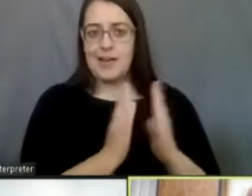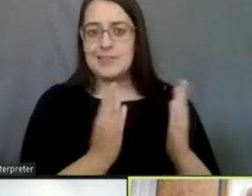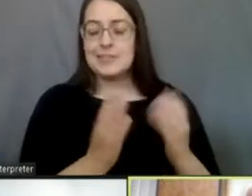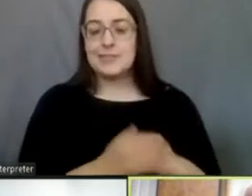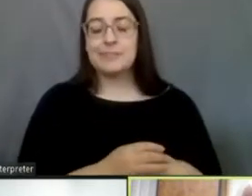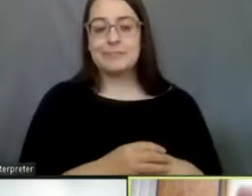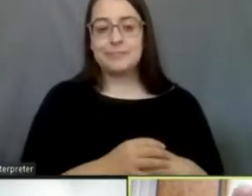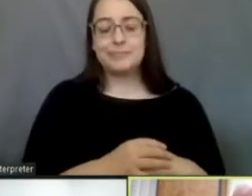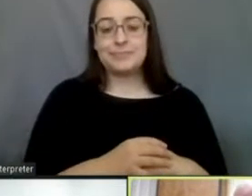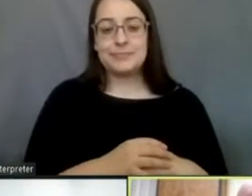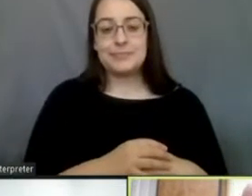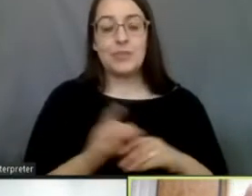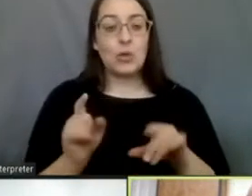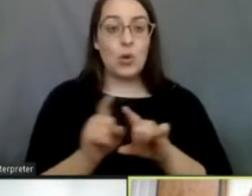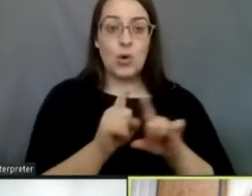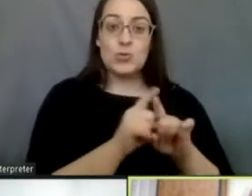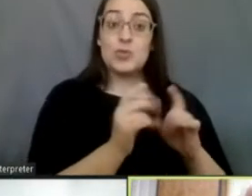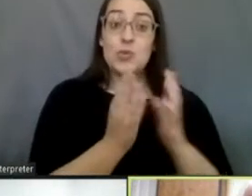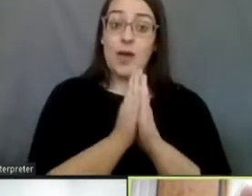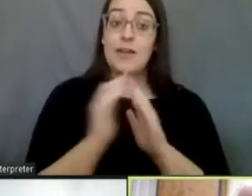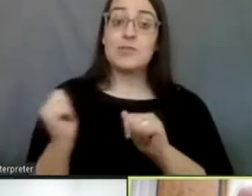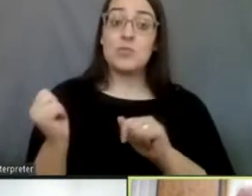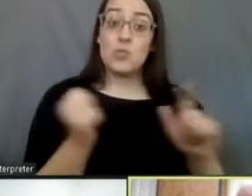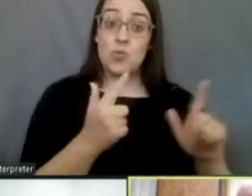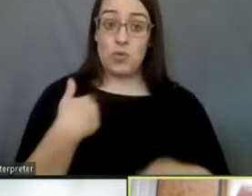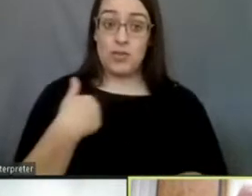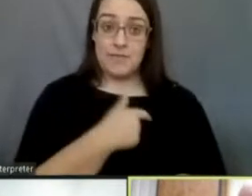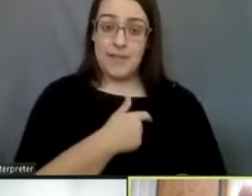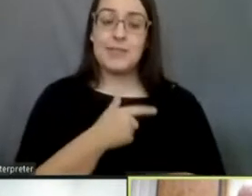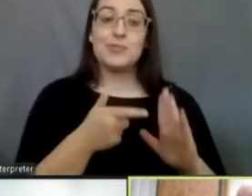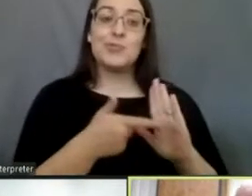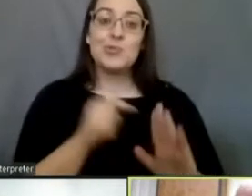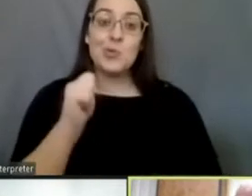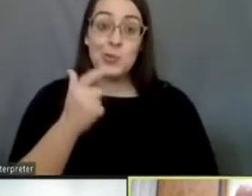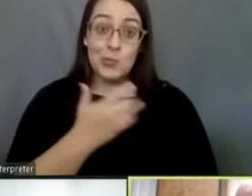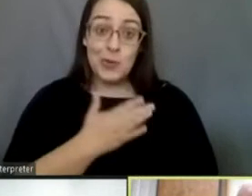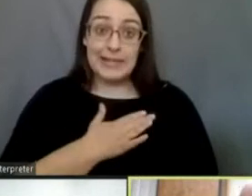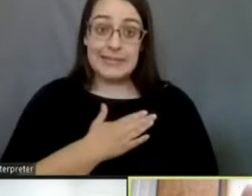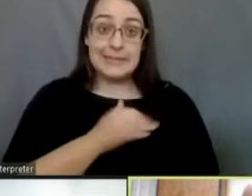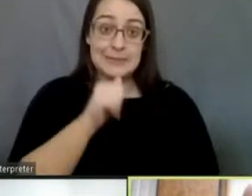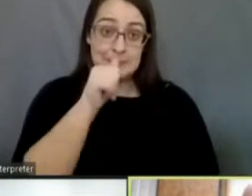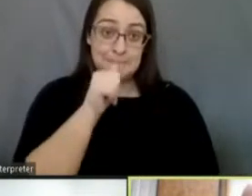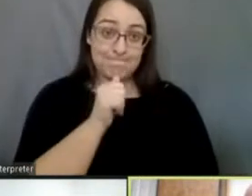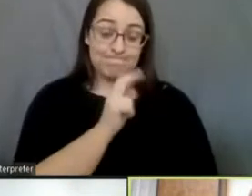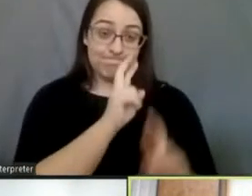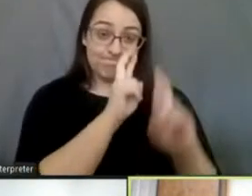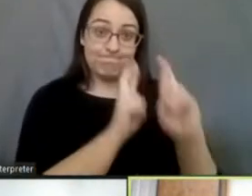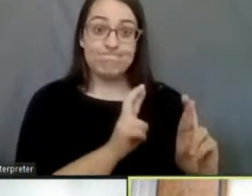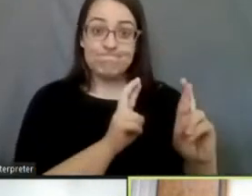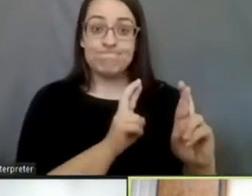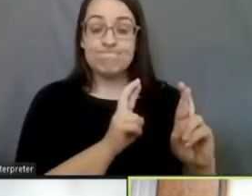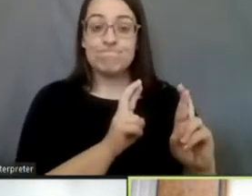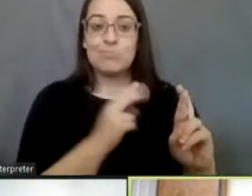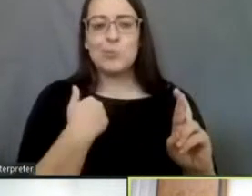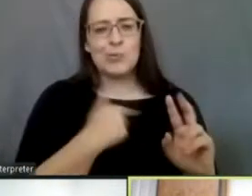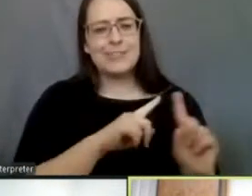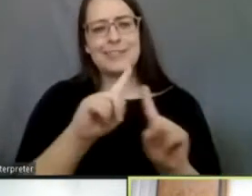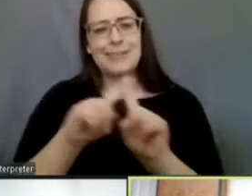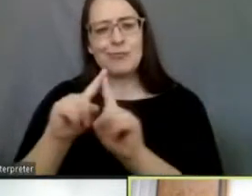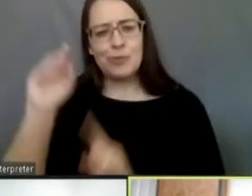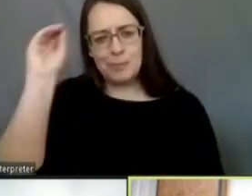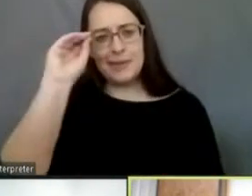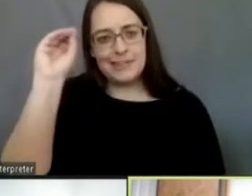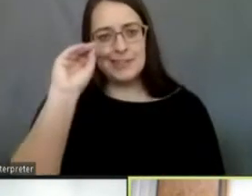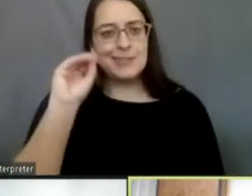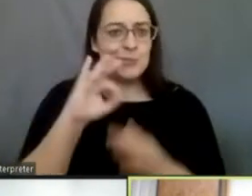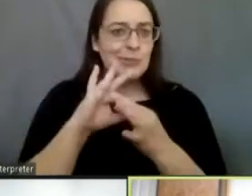business there. And I would also ask all of us to have grace and patience and respect for those that we're around, because we all have different opinions on the face